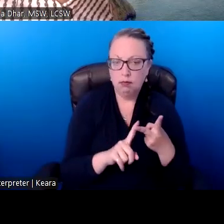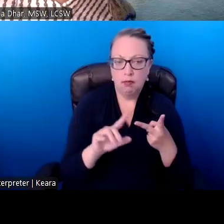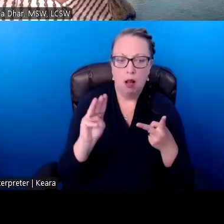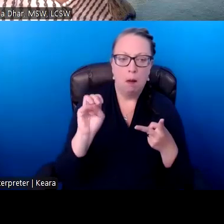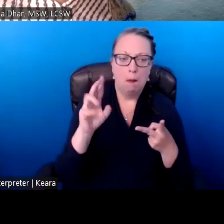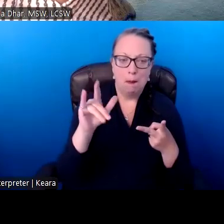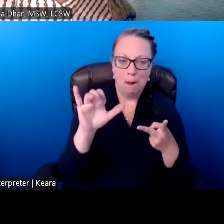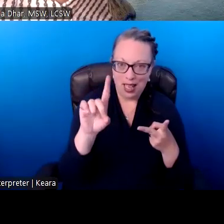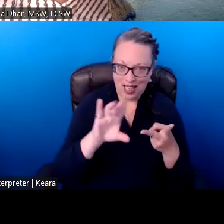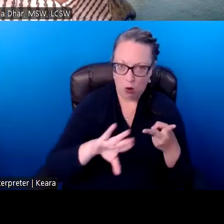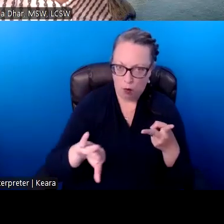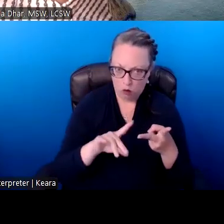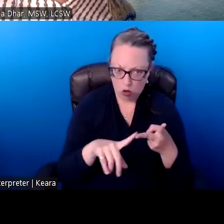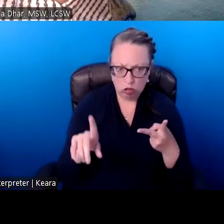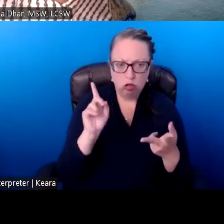Medicaid waivers.